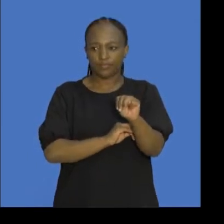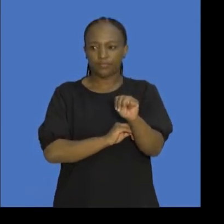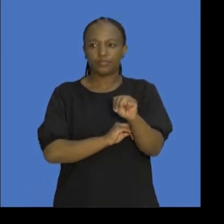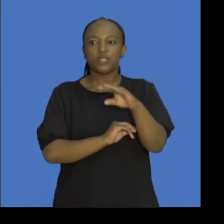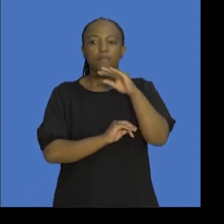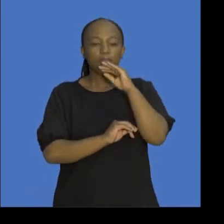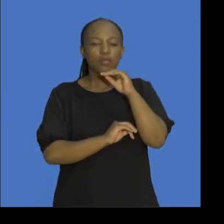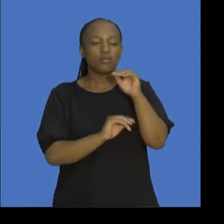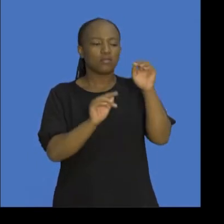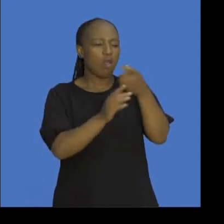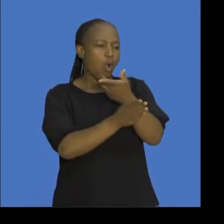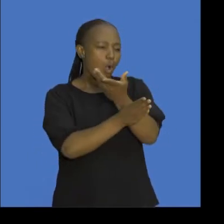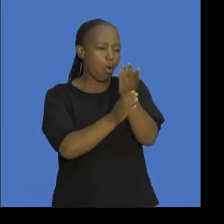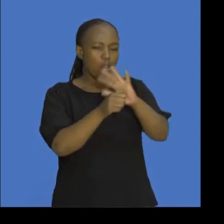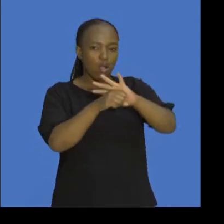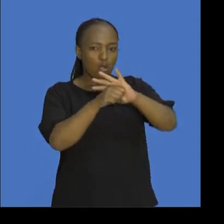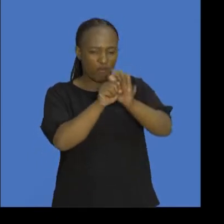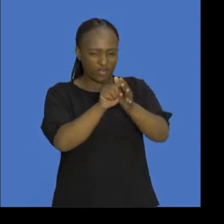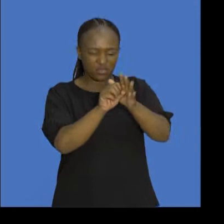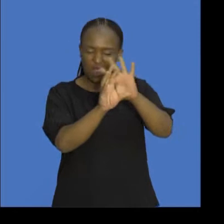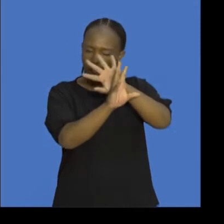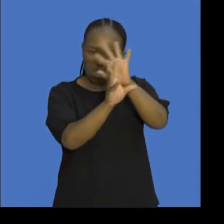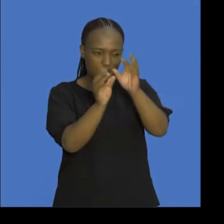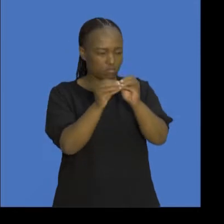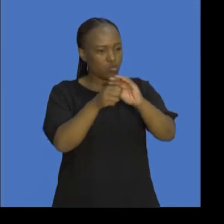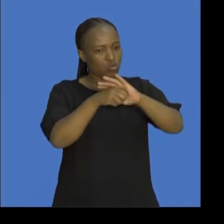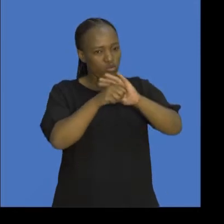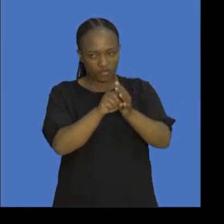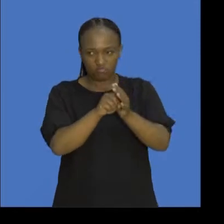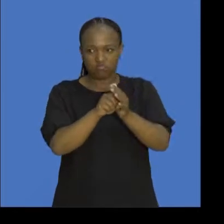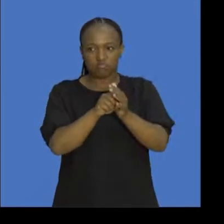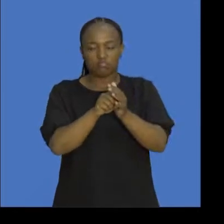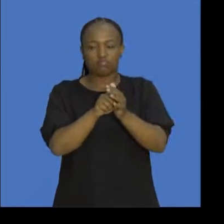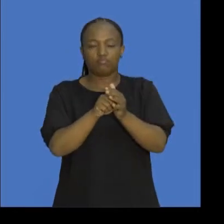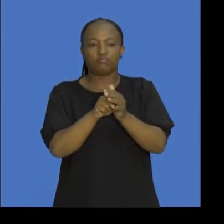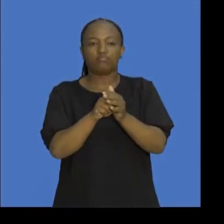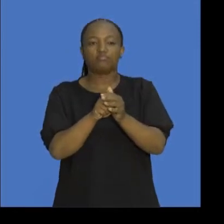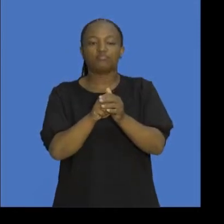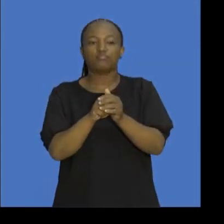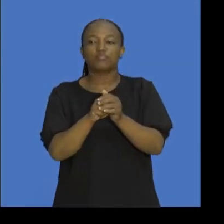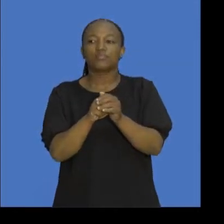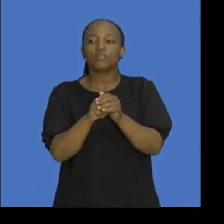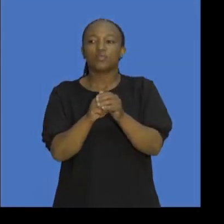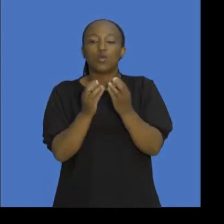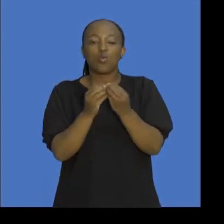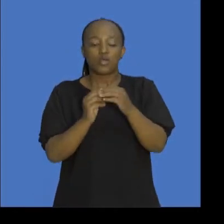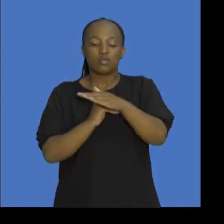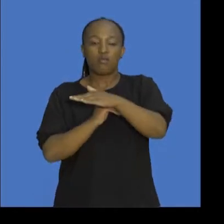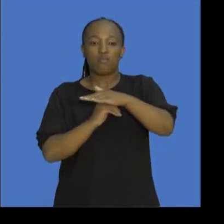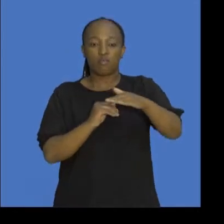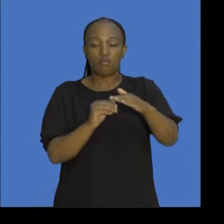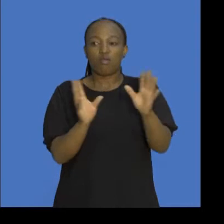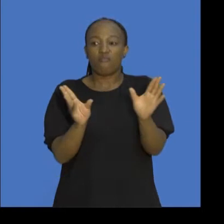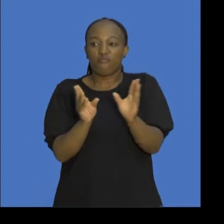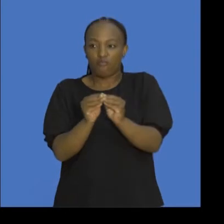will be the sum of all x value of all the observed variable over the total values